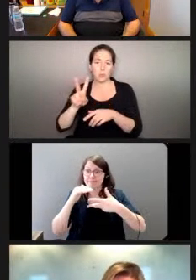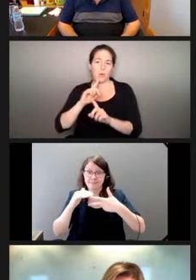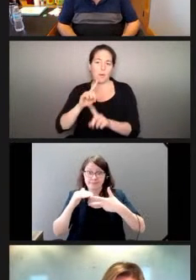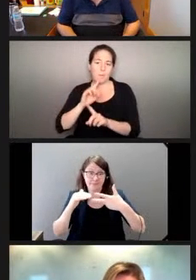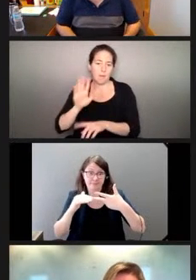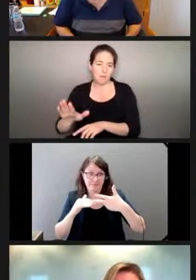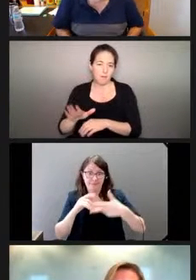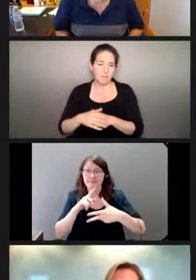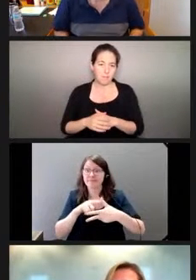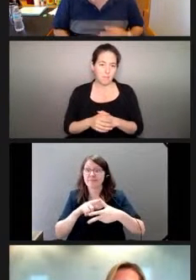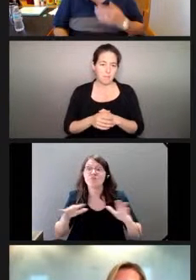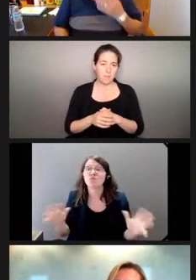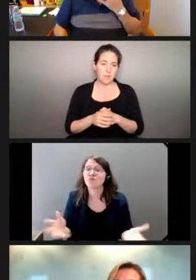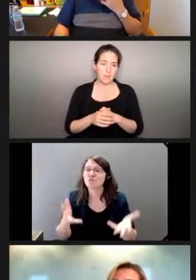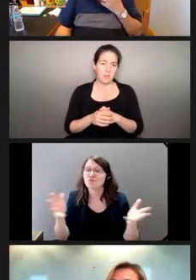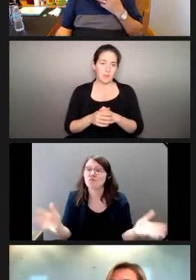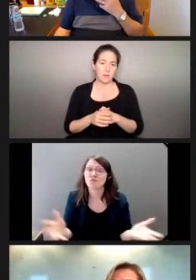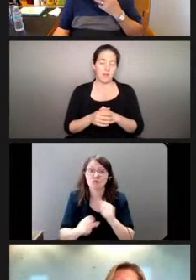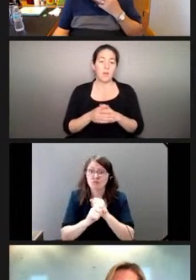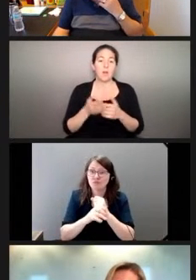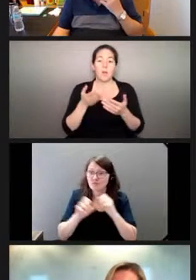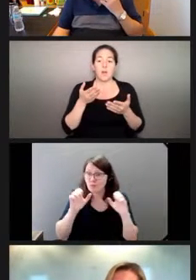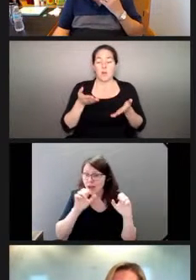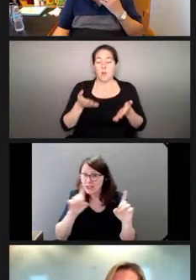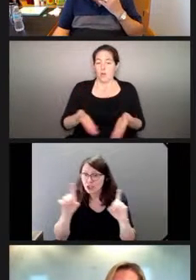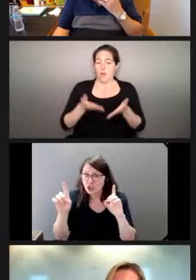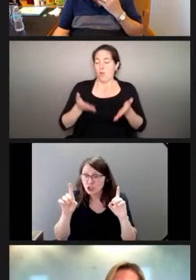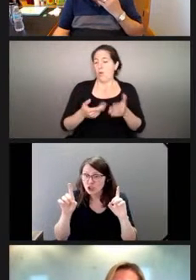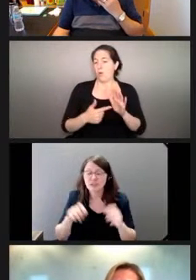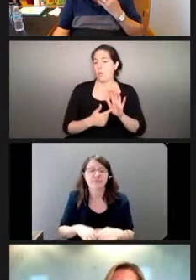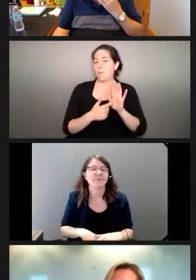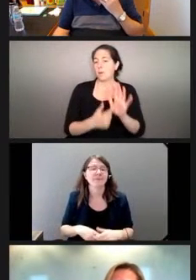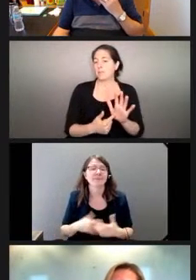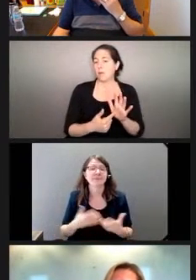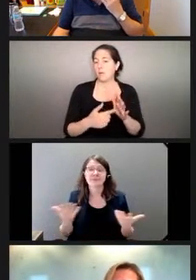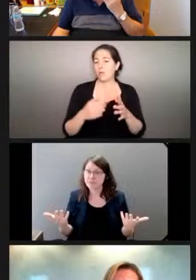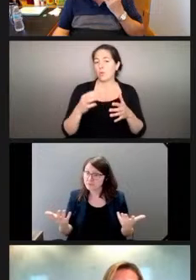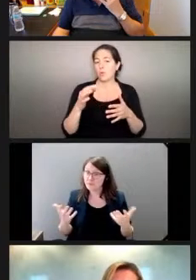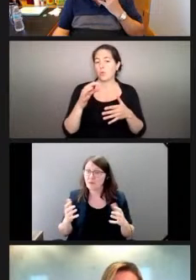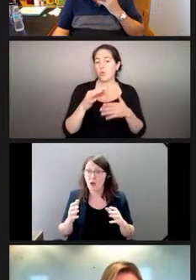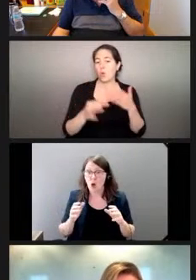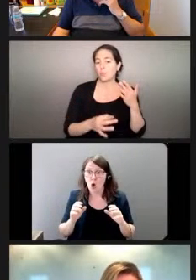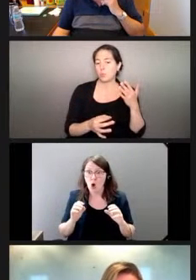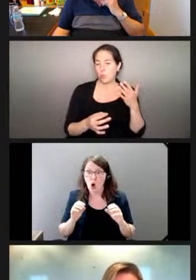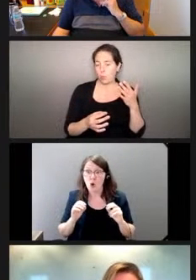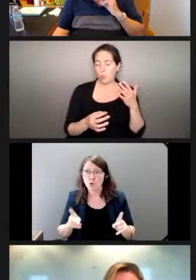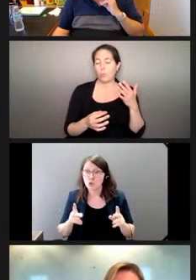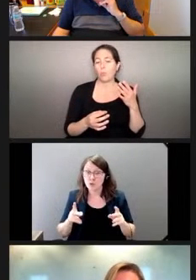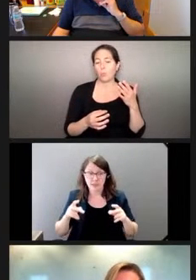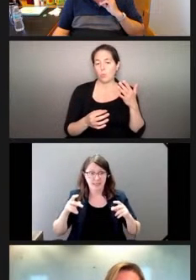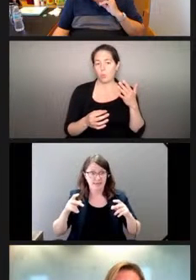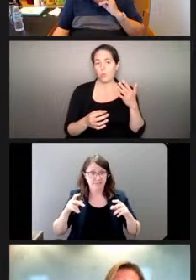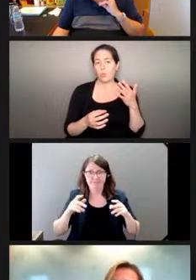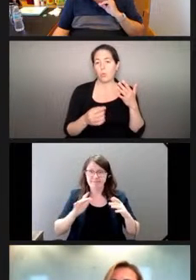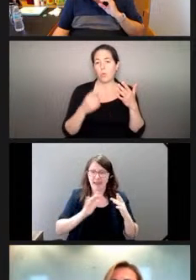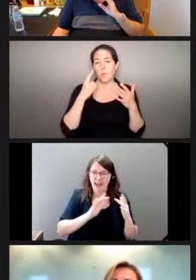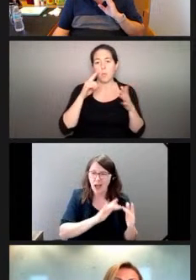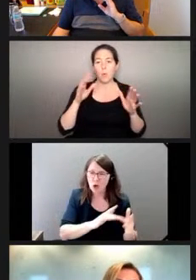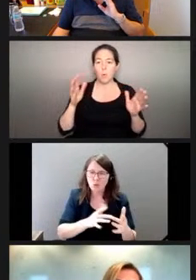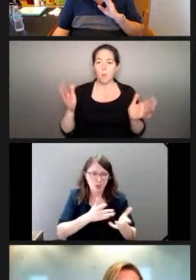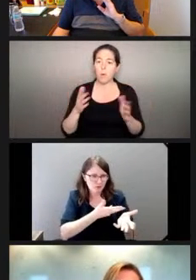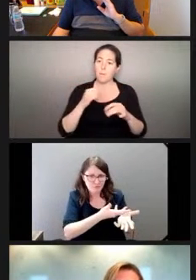and education, which include opportunities to further our outreach and education initiatives